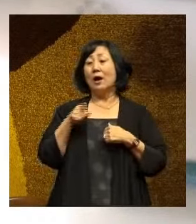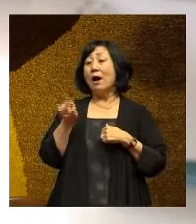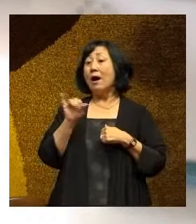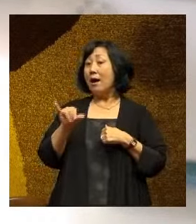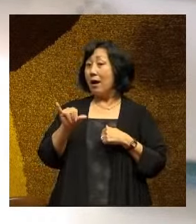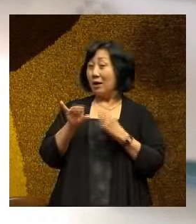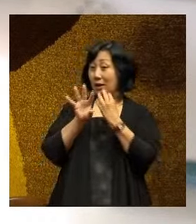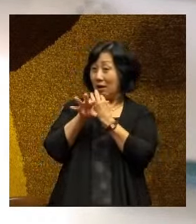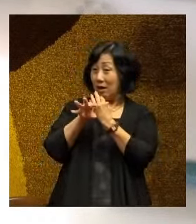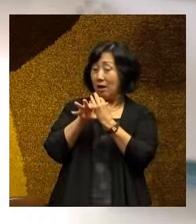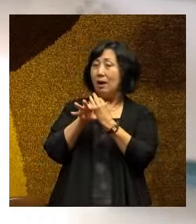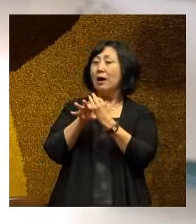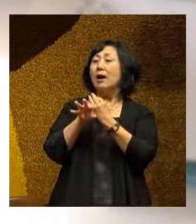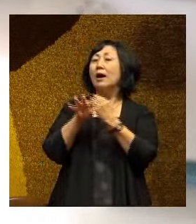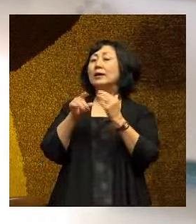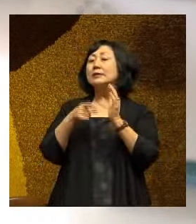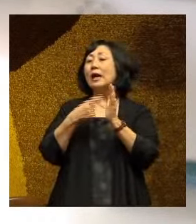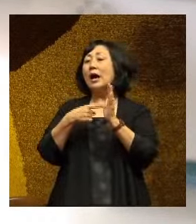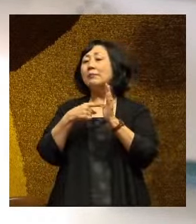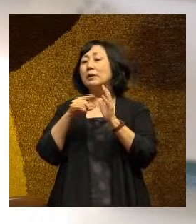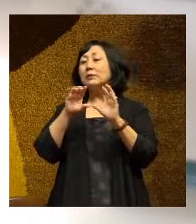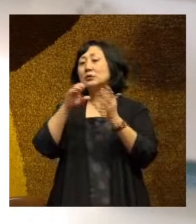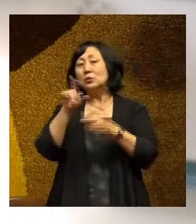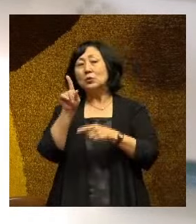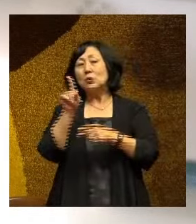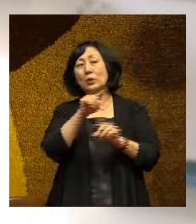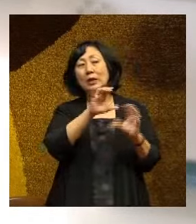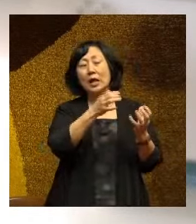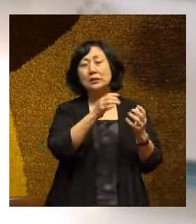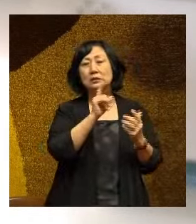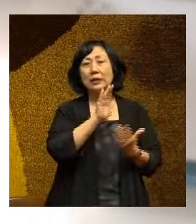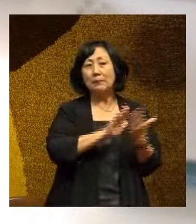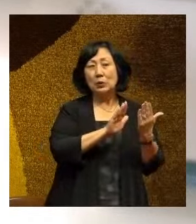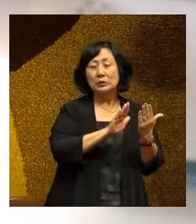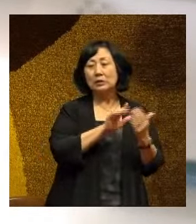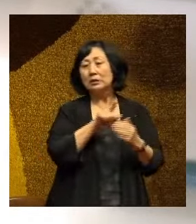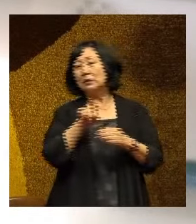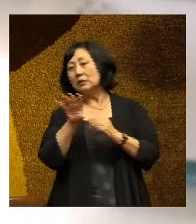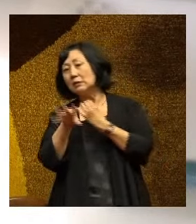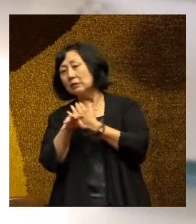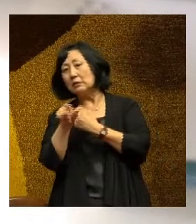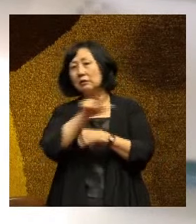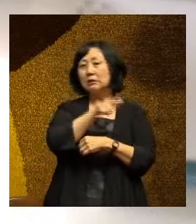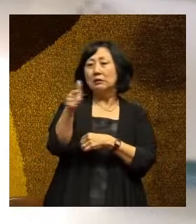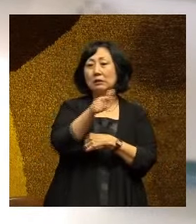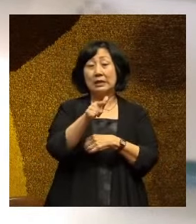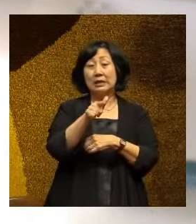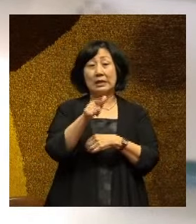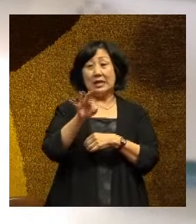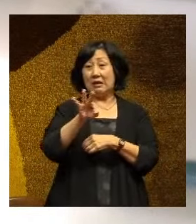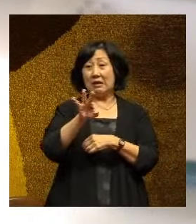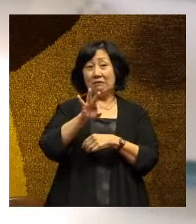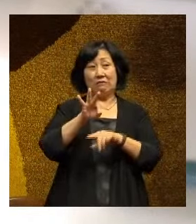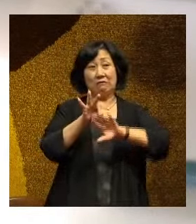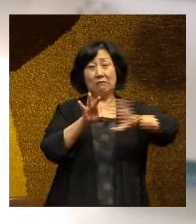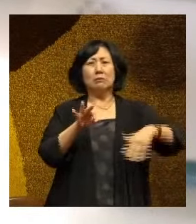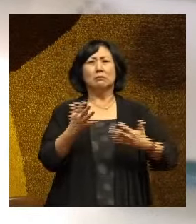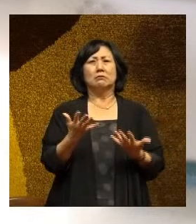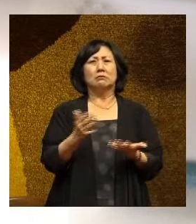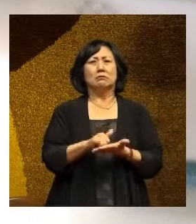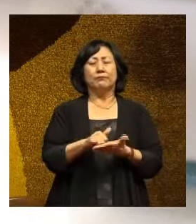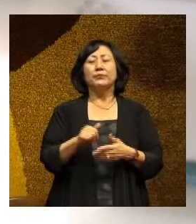in-person classes and provide opportunities that would not otherwise be available. That's why we're supporting